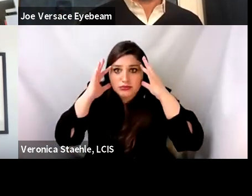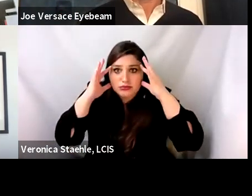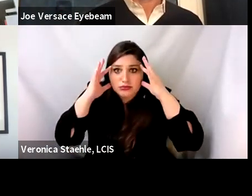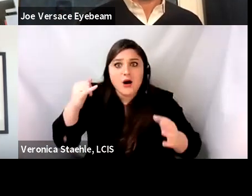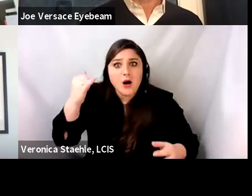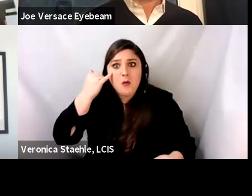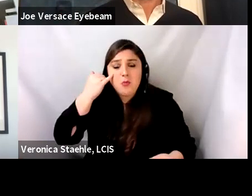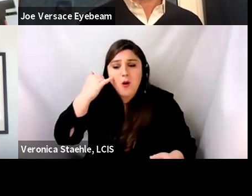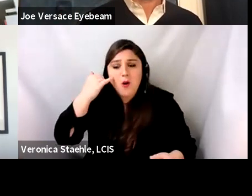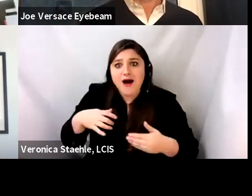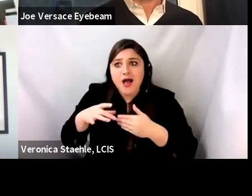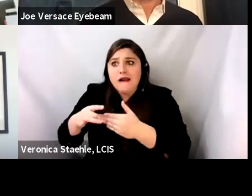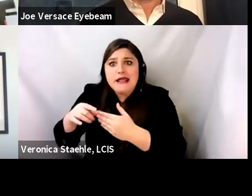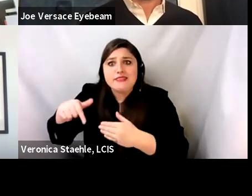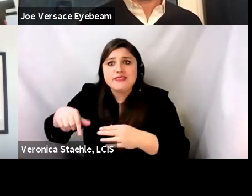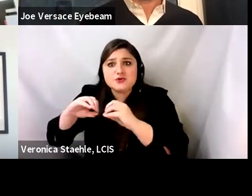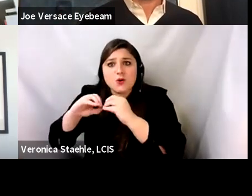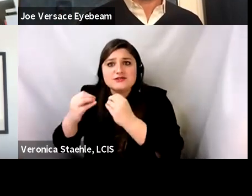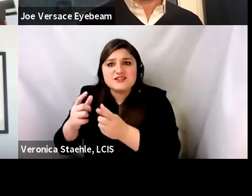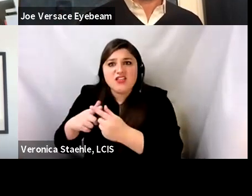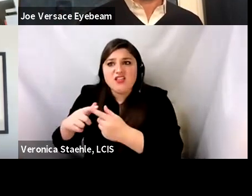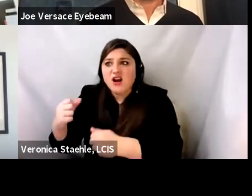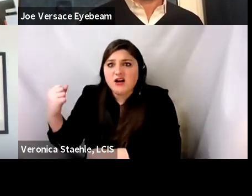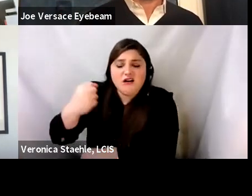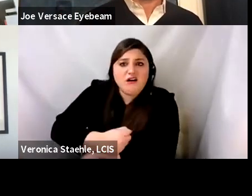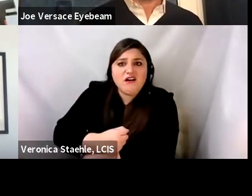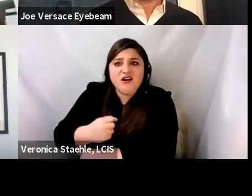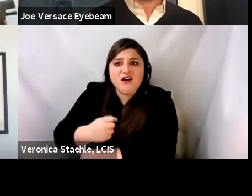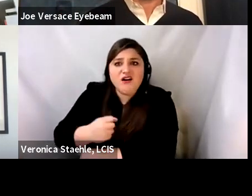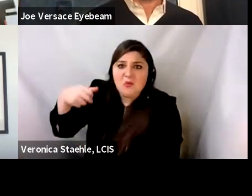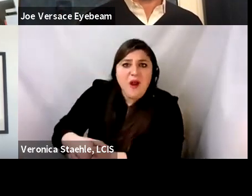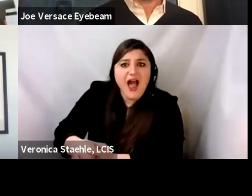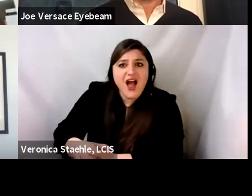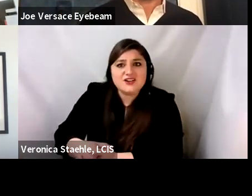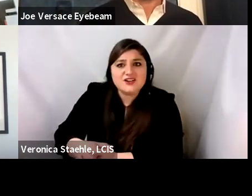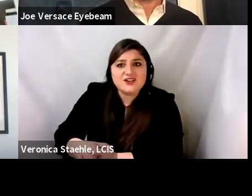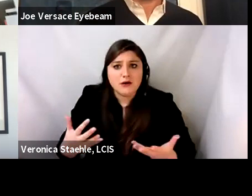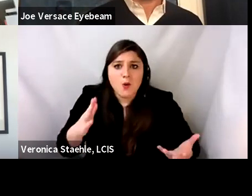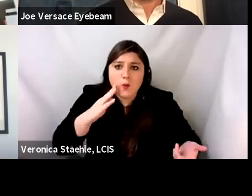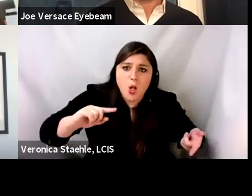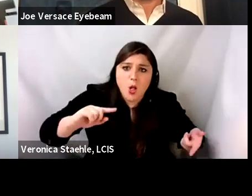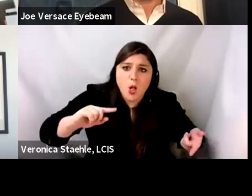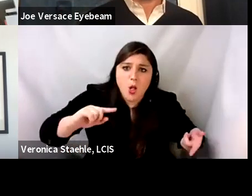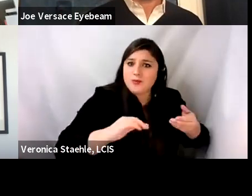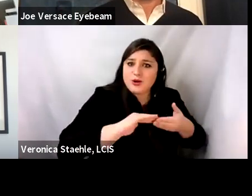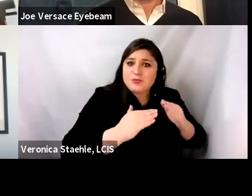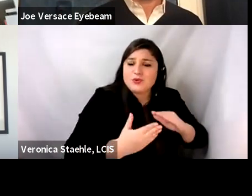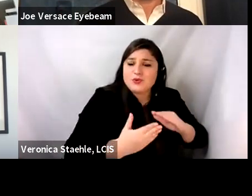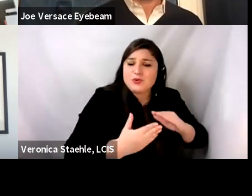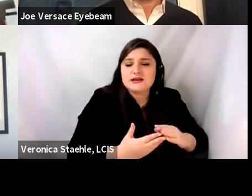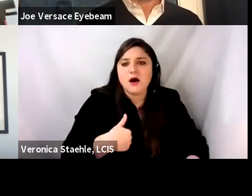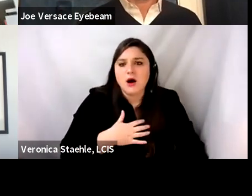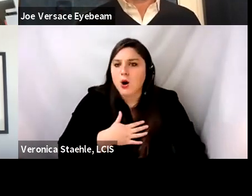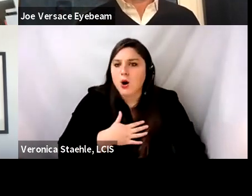iconic organization, particularly in the Latino community, you know, it also the organization and